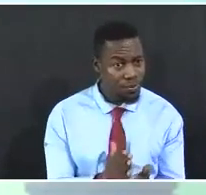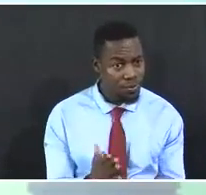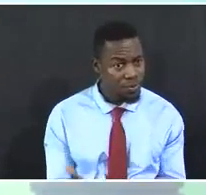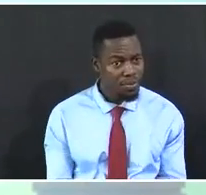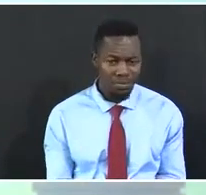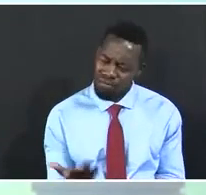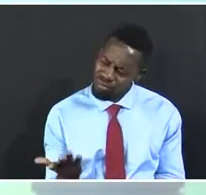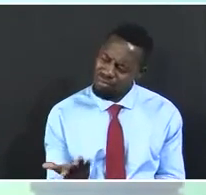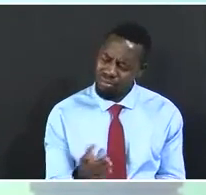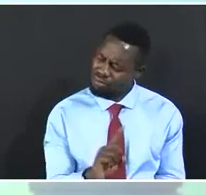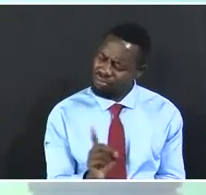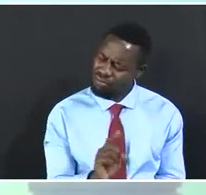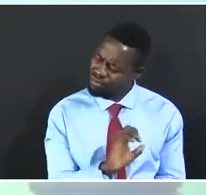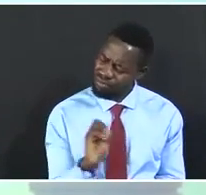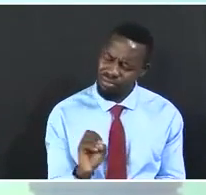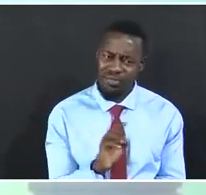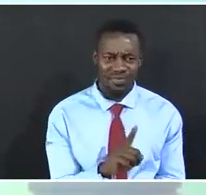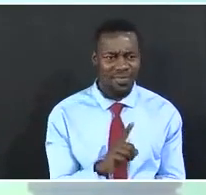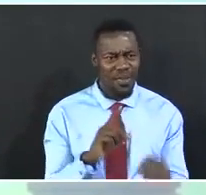sin.